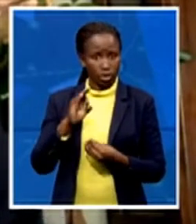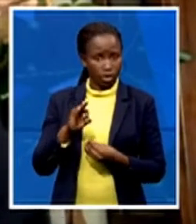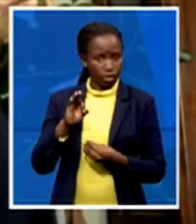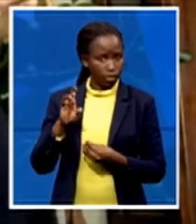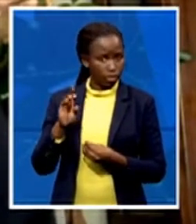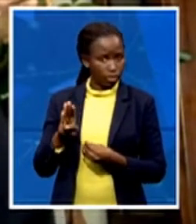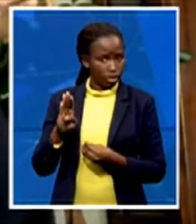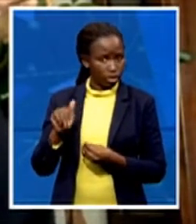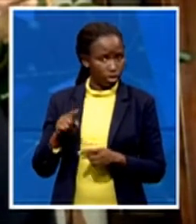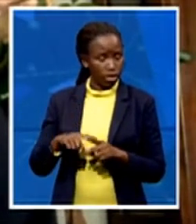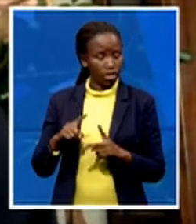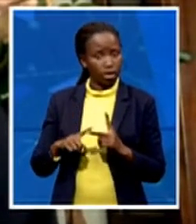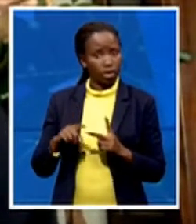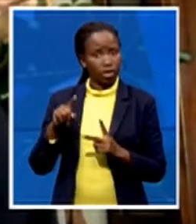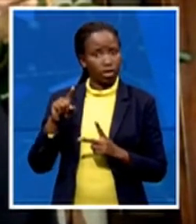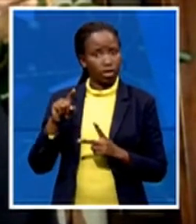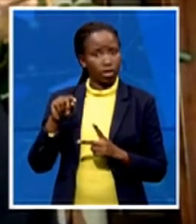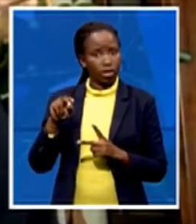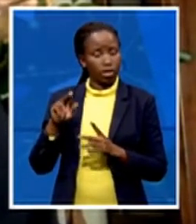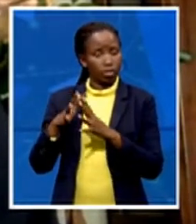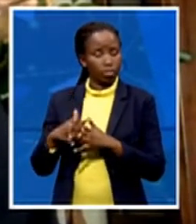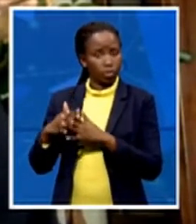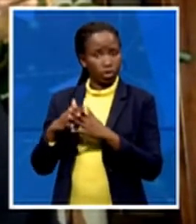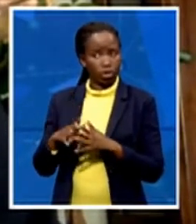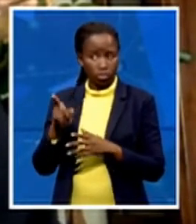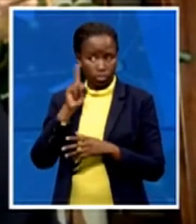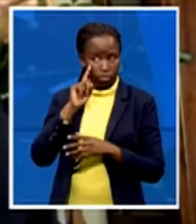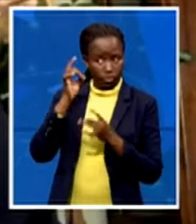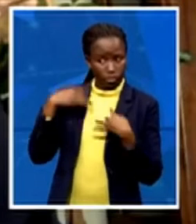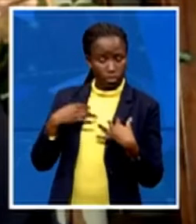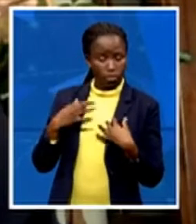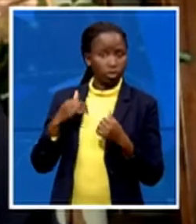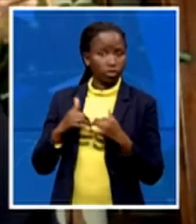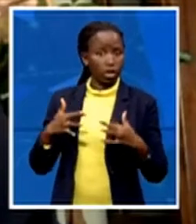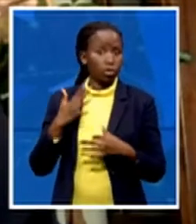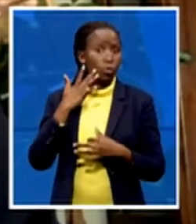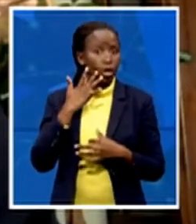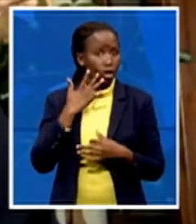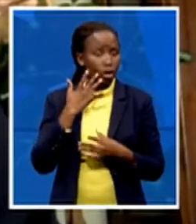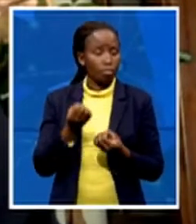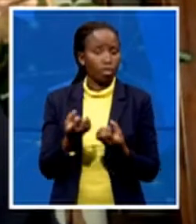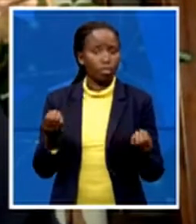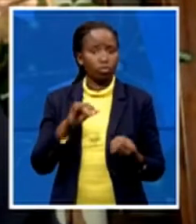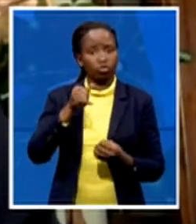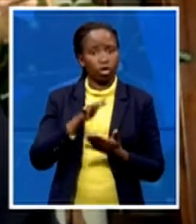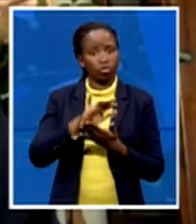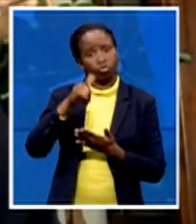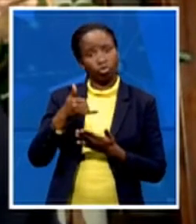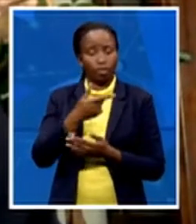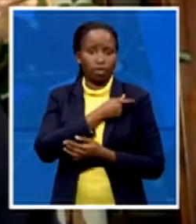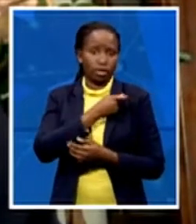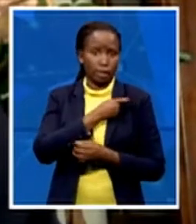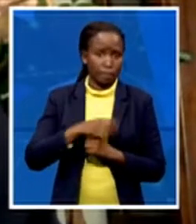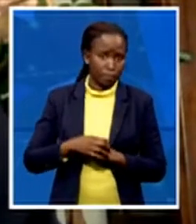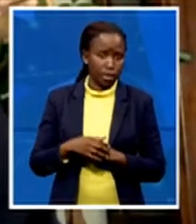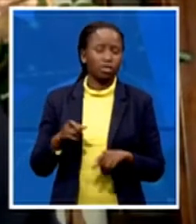ahead with the vaccine rollout of Johnson & Johnson. But of course, that is also putting pressure on our system. We are also,